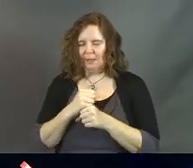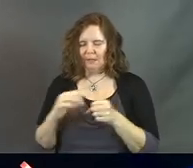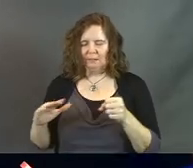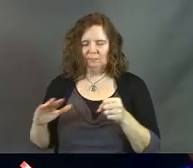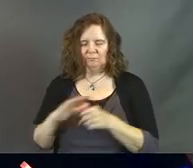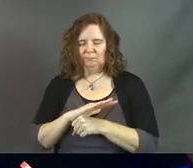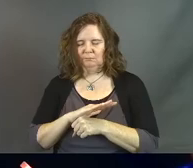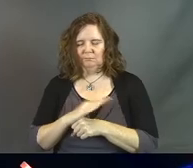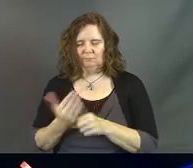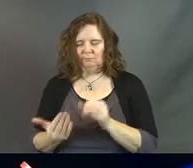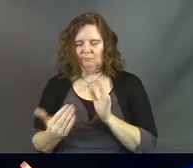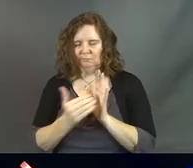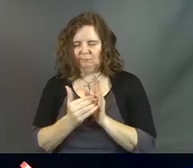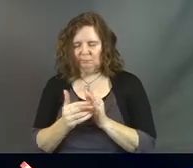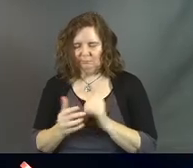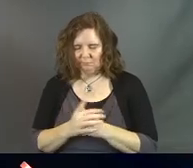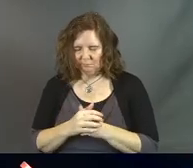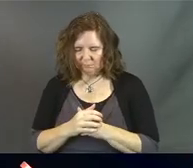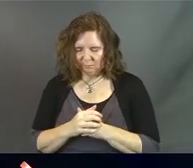whole again.